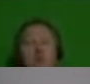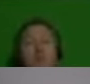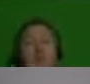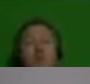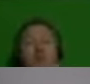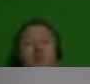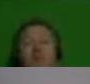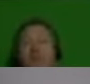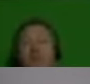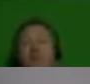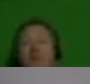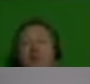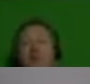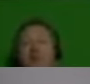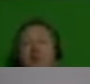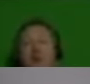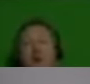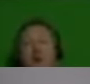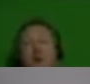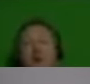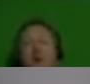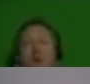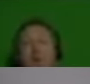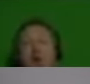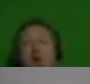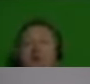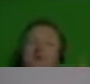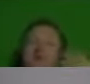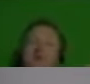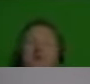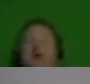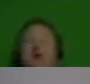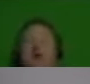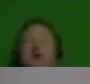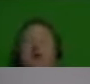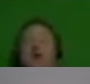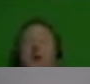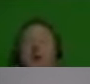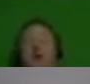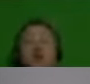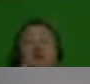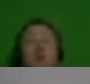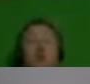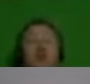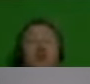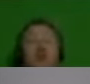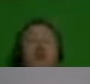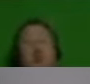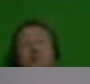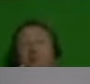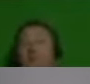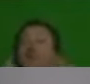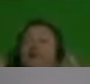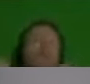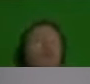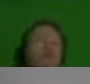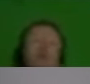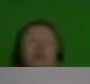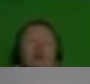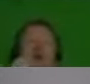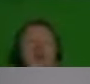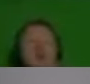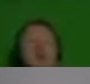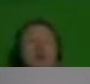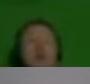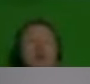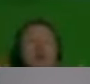because just as the economic policies of this side, that question or whatever it was proves